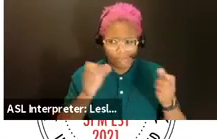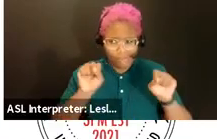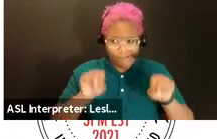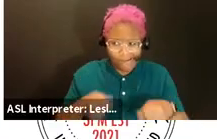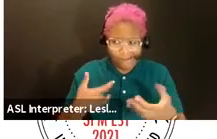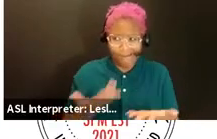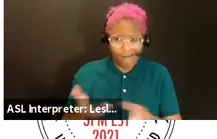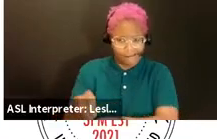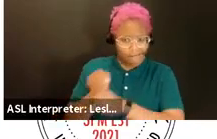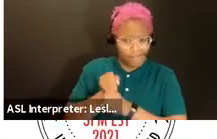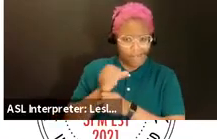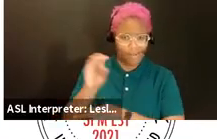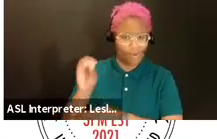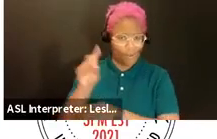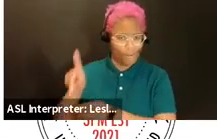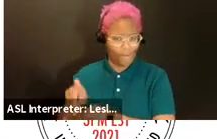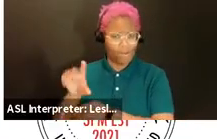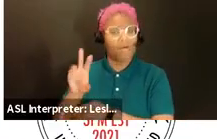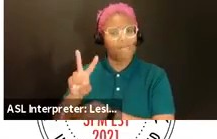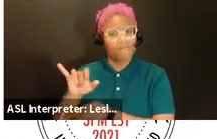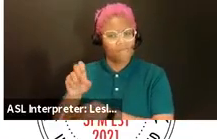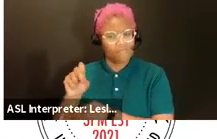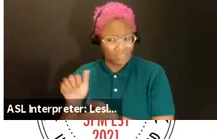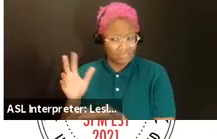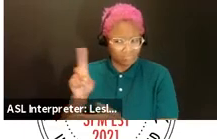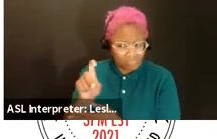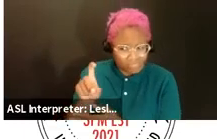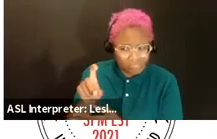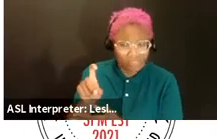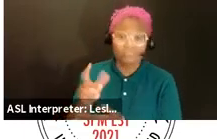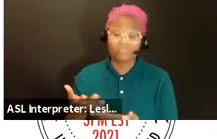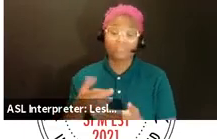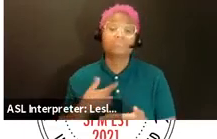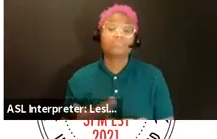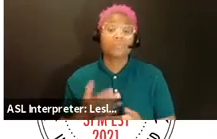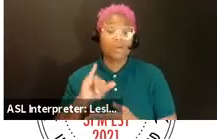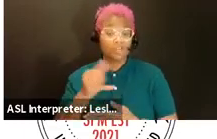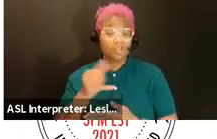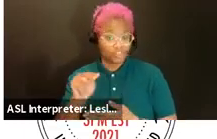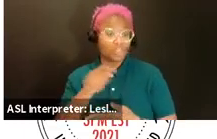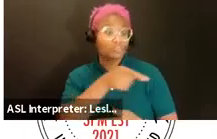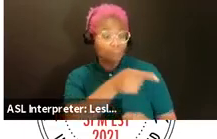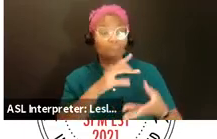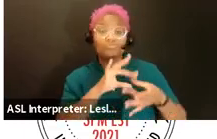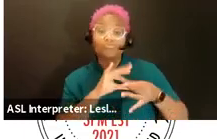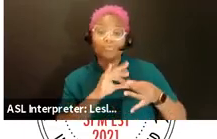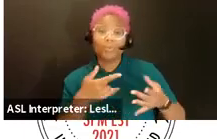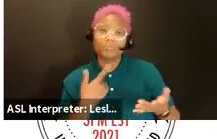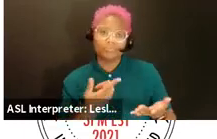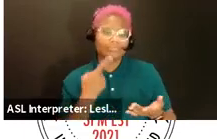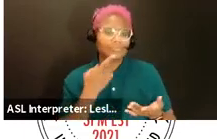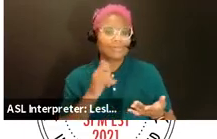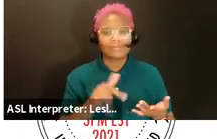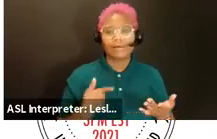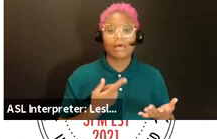right now? Getting a PRO visa, as Najen has explained, is required for performing in the US in almost all